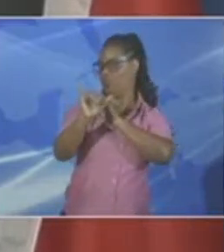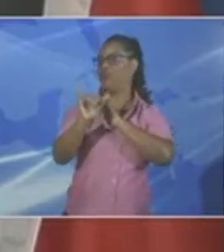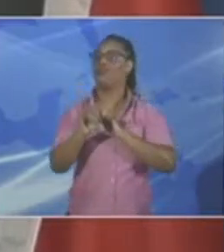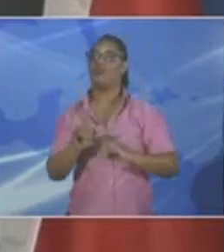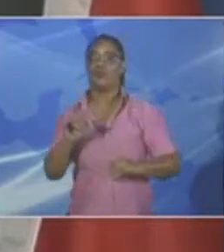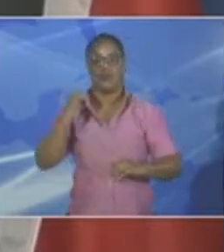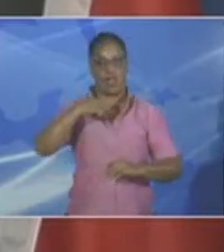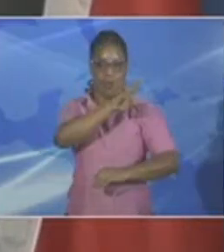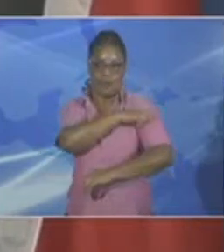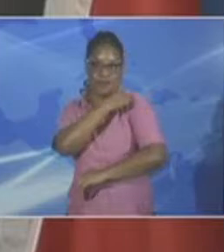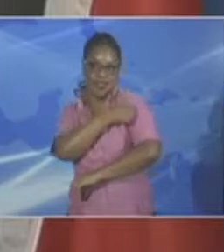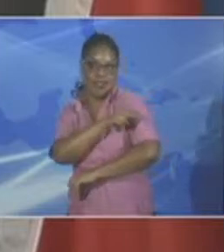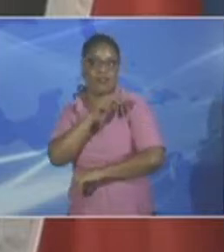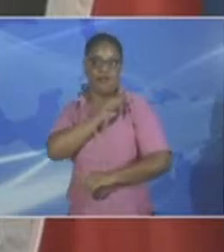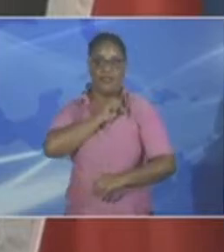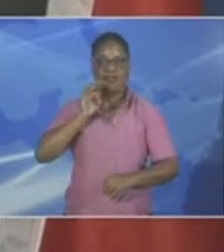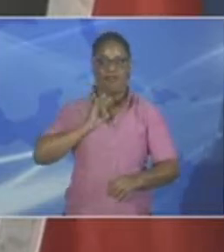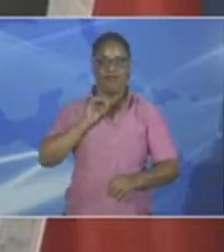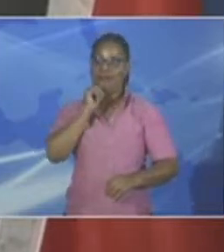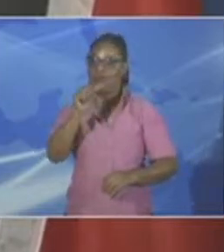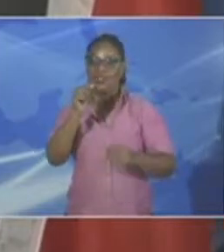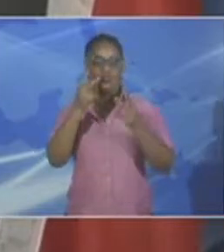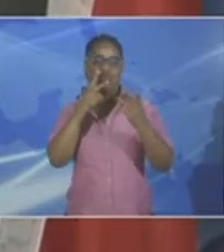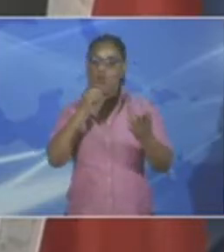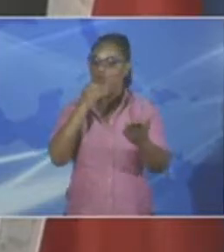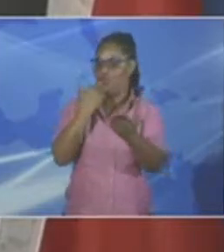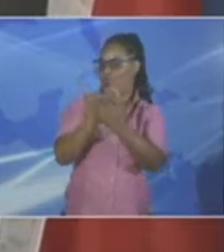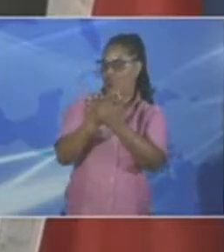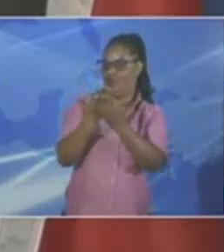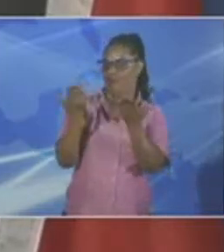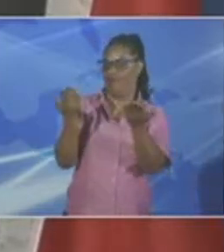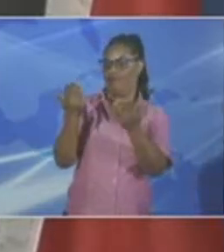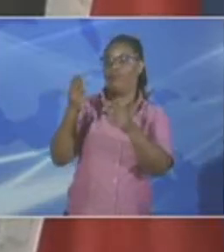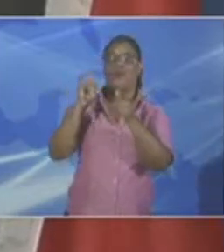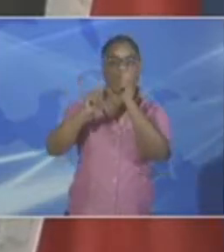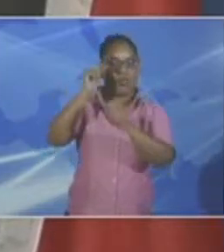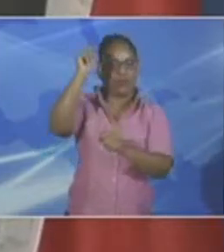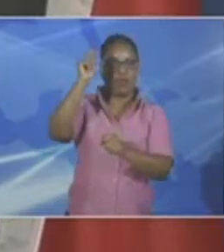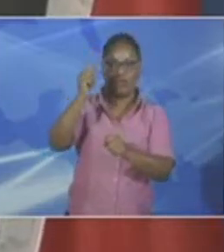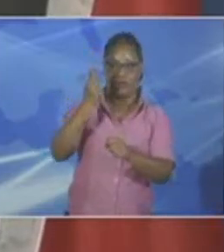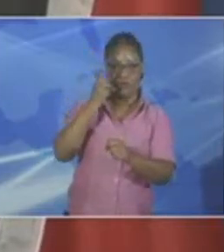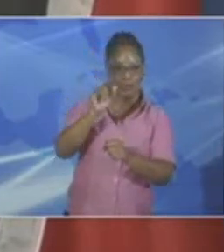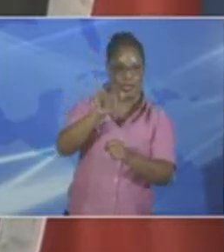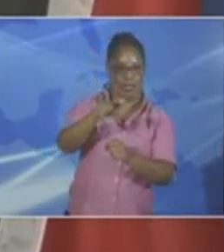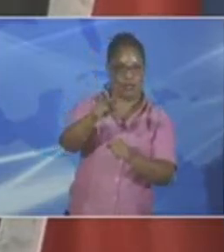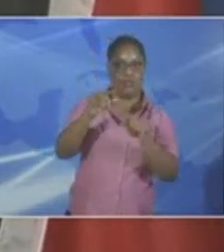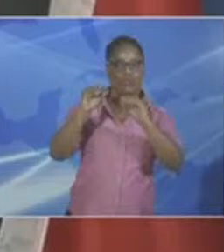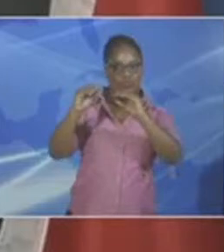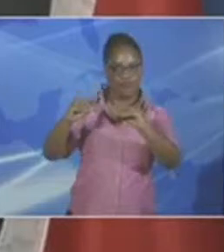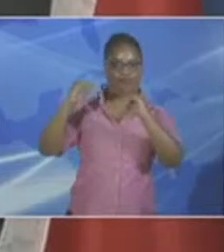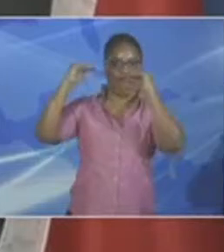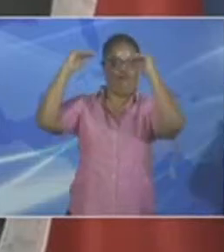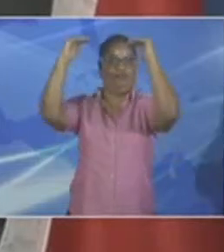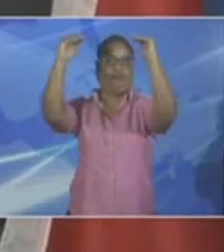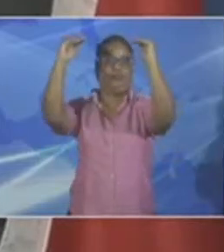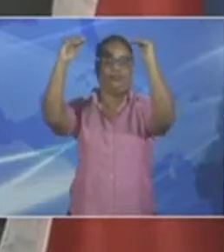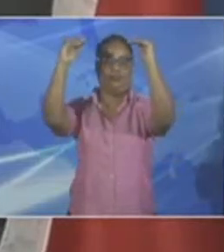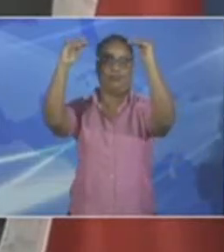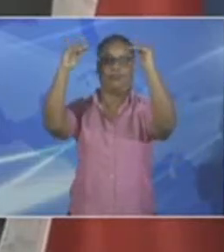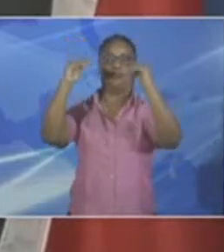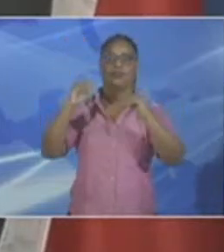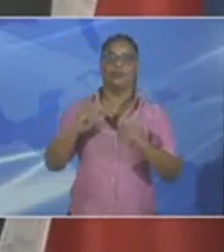and what was required of a nation, you will find that Trinidad and Tobago has a high passing grade with respect to how we